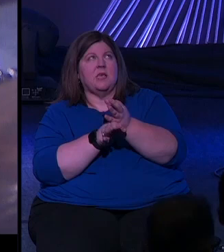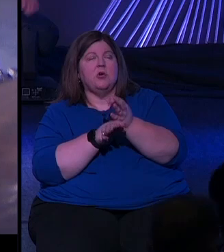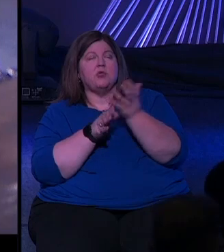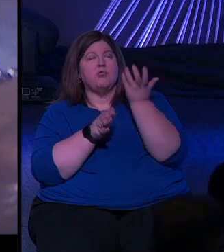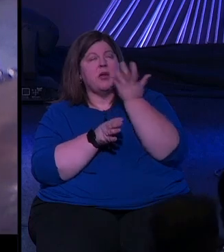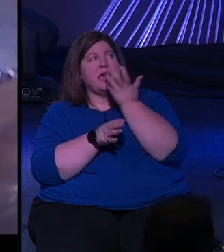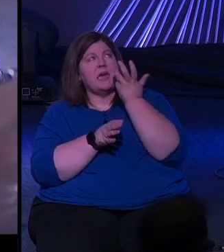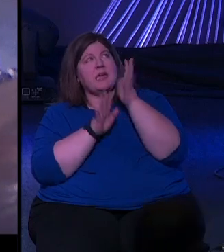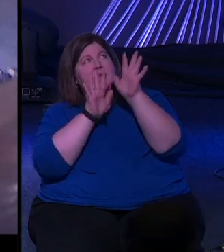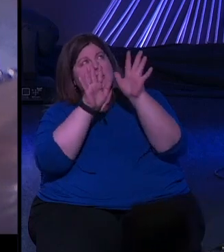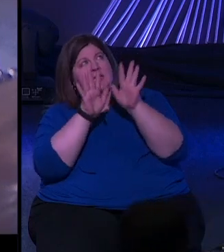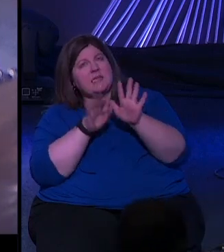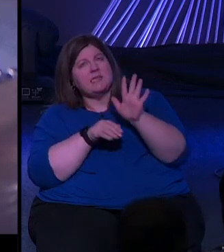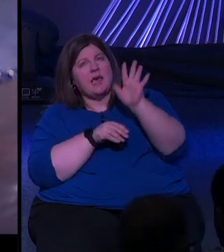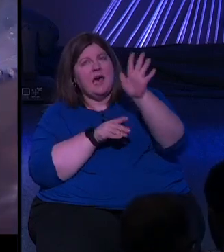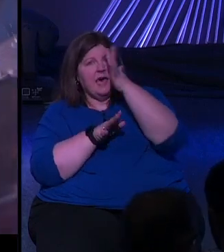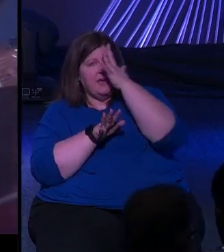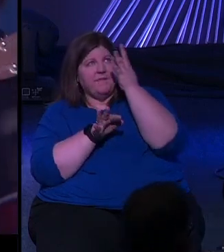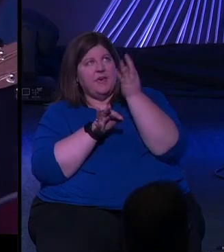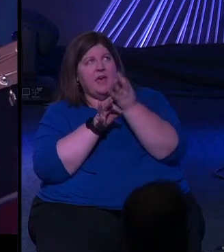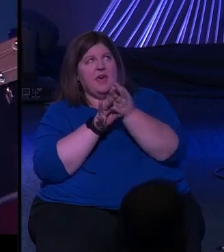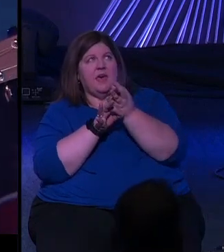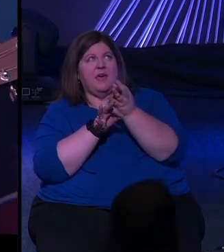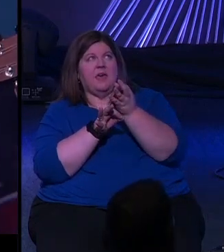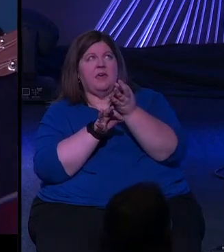faithfulness. Great is thy